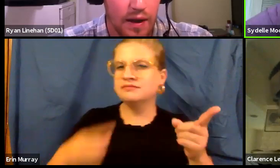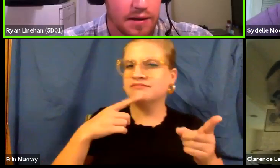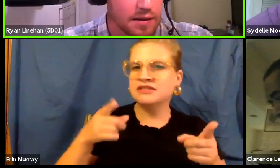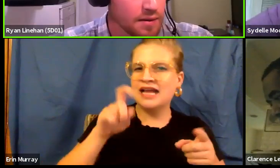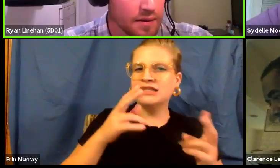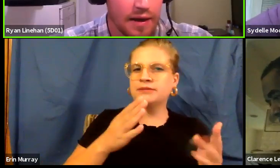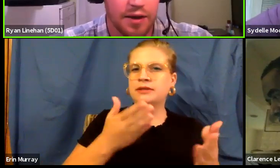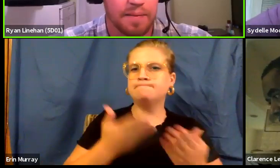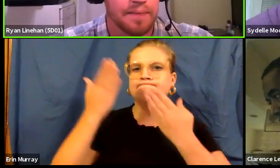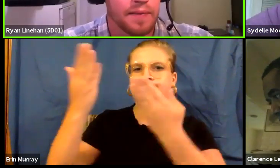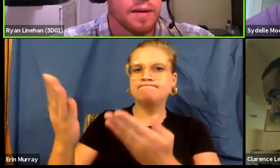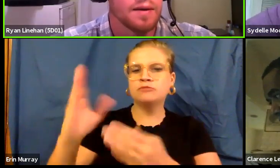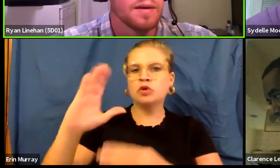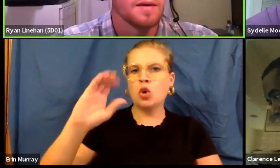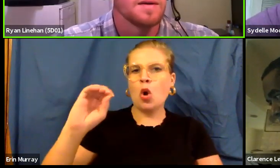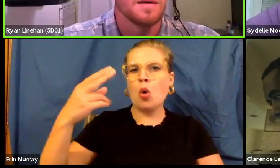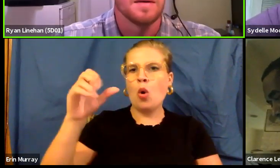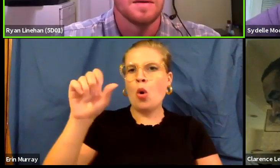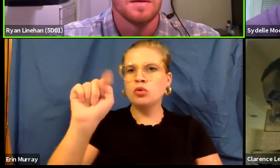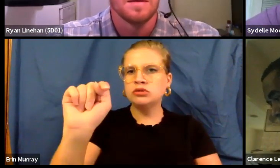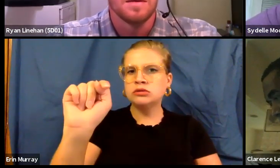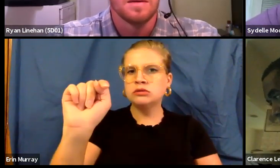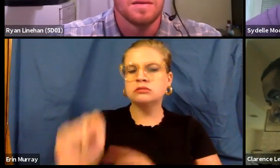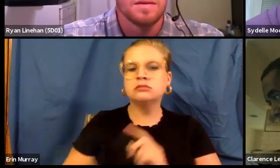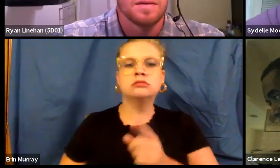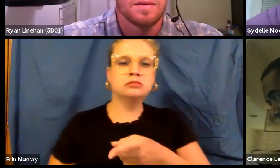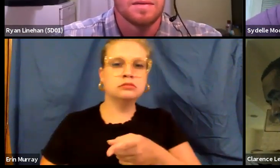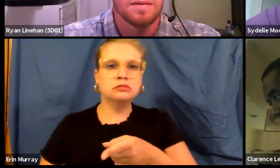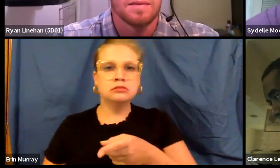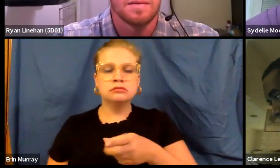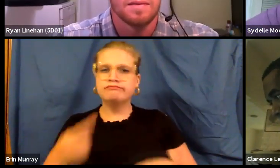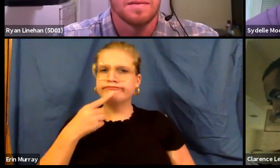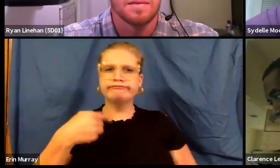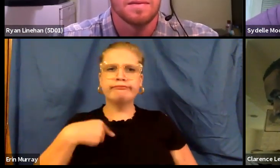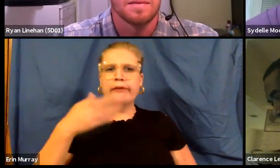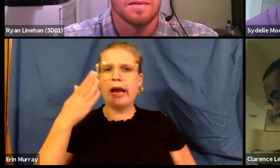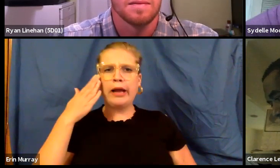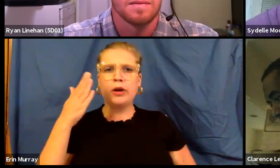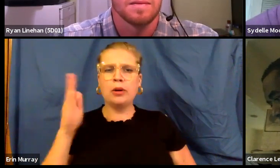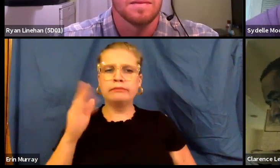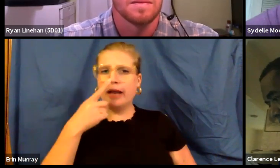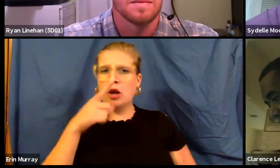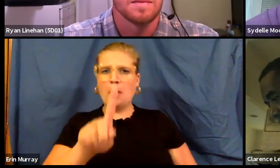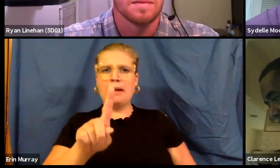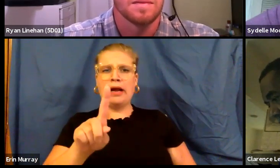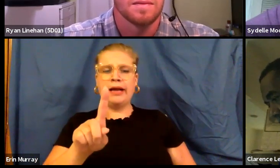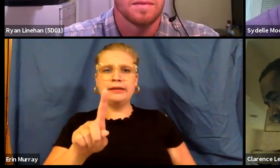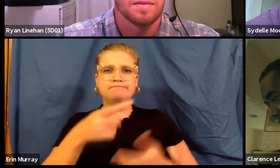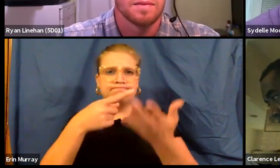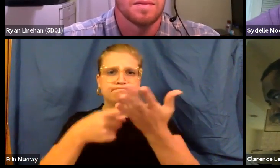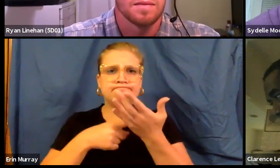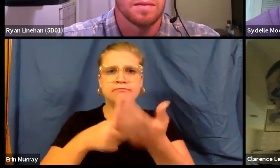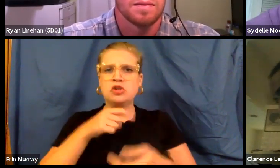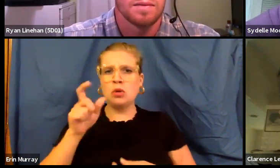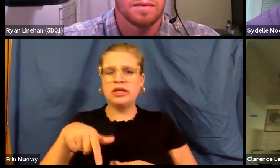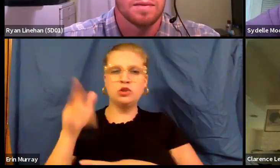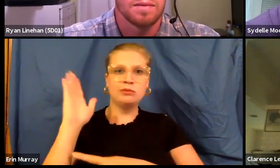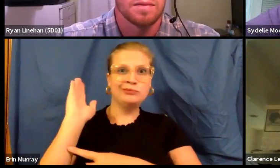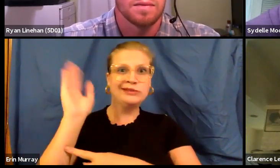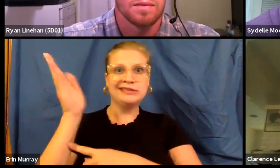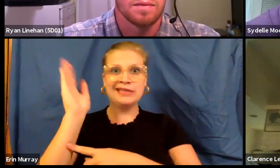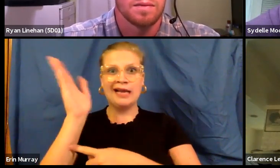co-host. Yes. all right. Thank you. And if it's, I don't mind just speaking on it. I don't have to necessarily present from